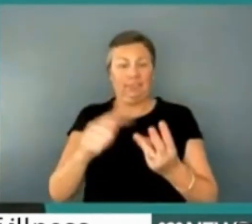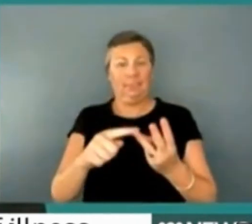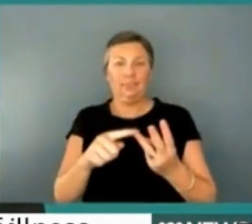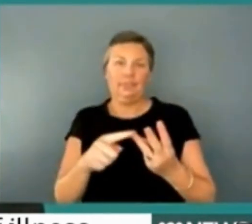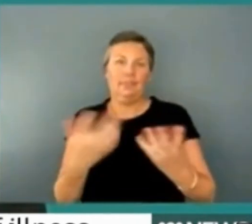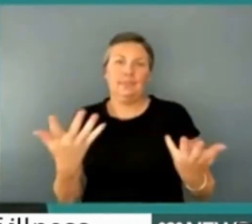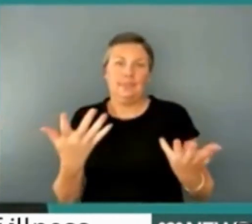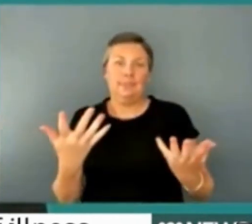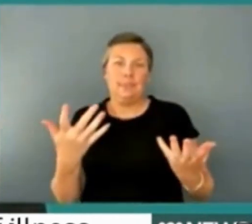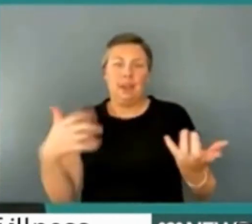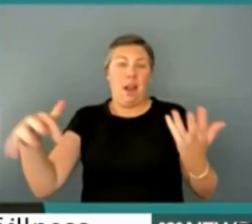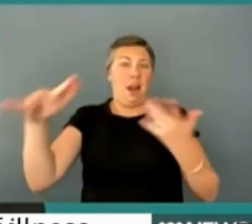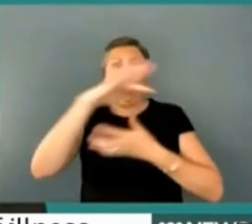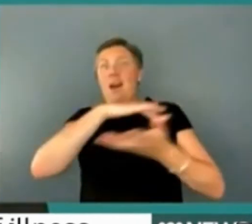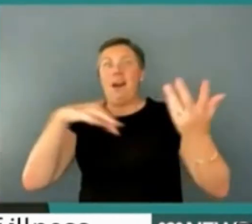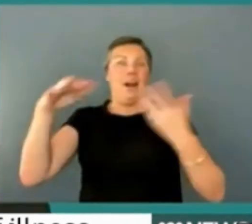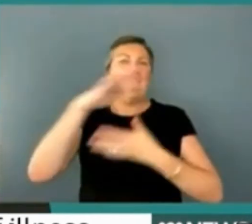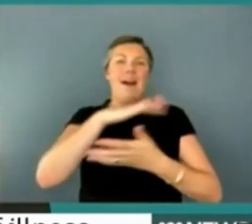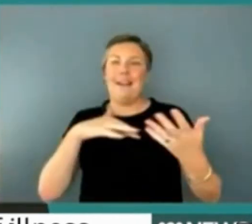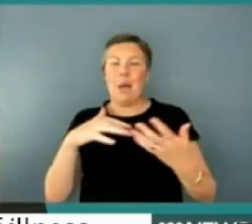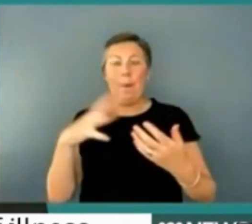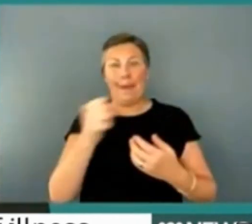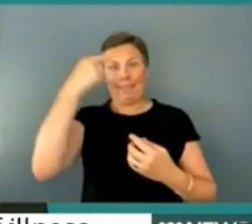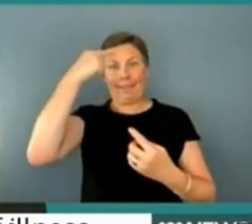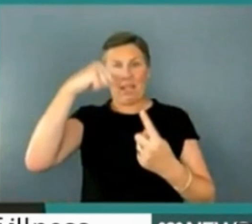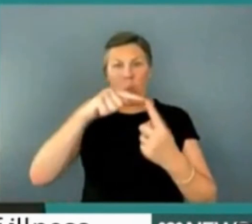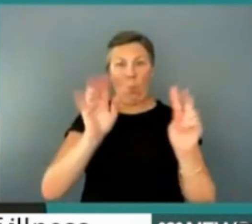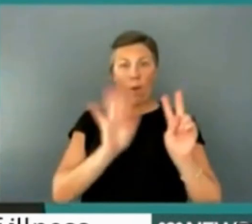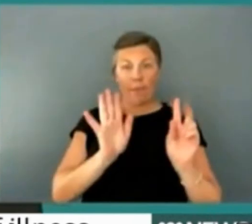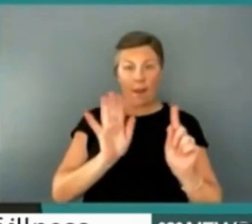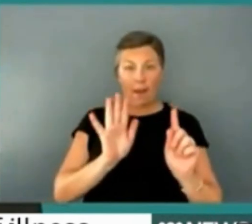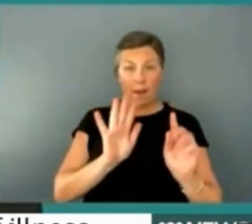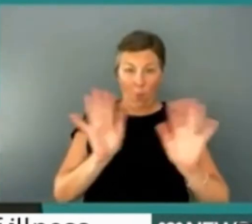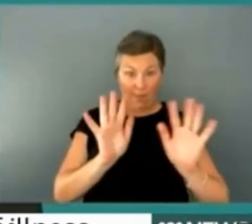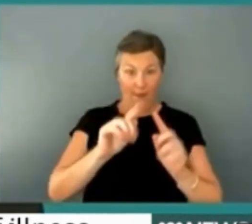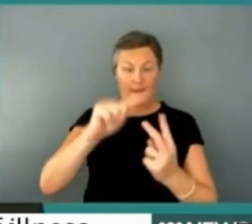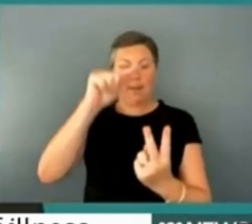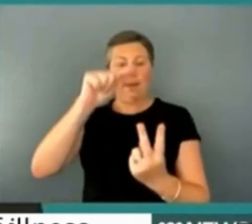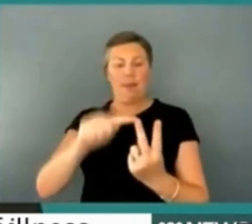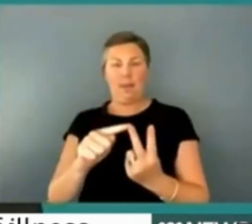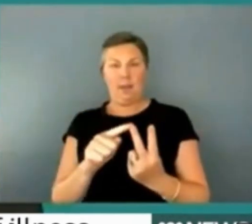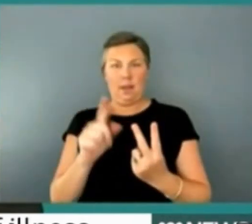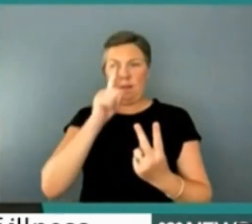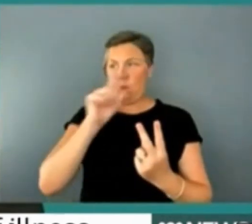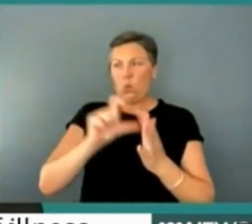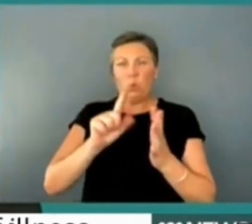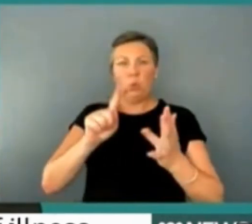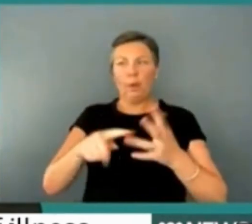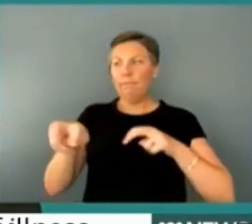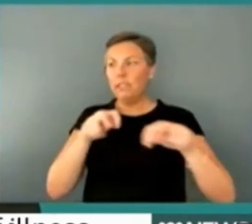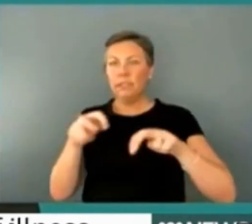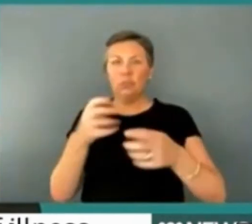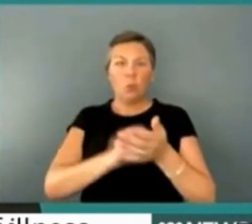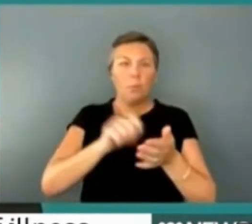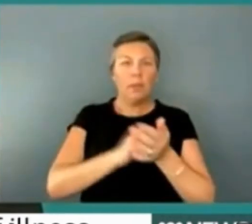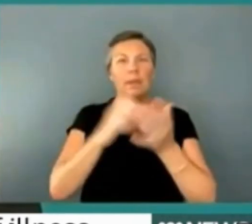a combination of what people are doing, the environment, including the climactic conditions like winter, and the virus. And so